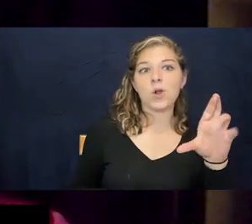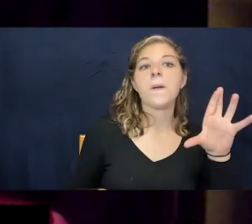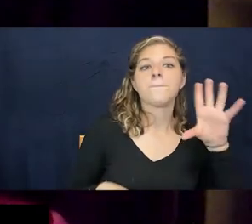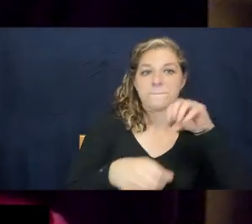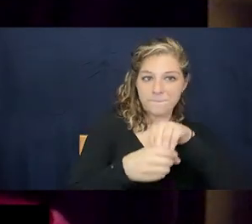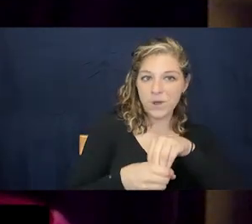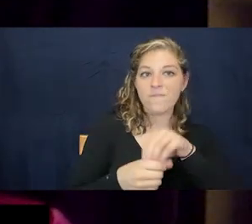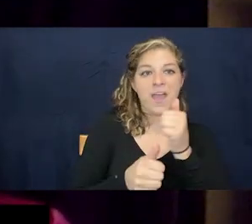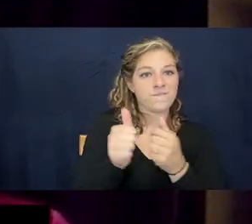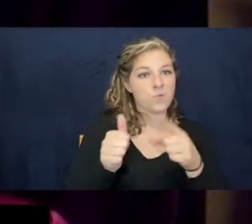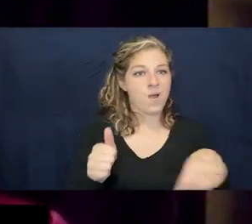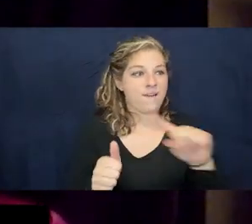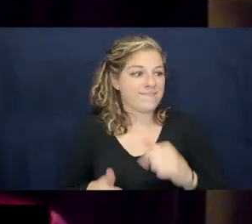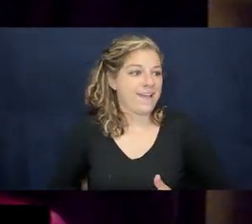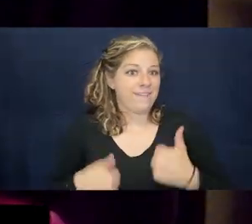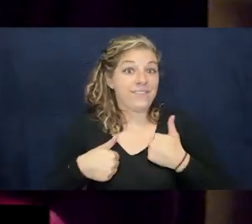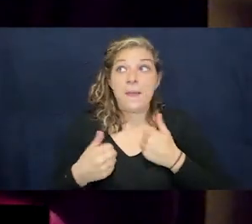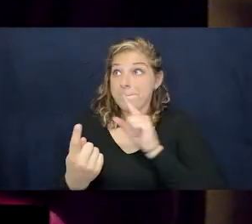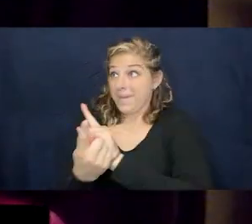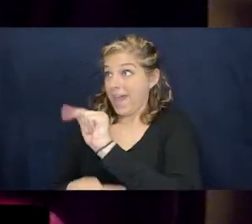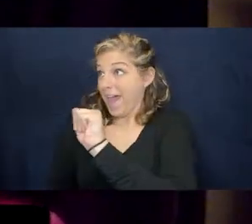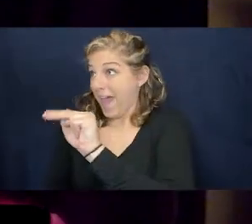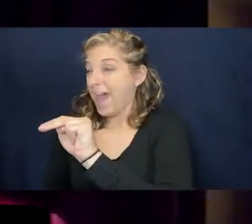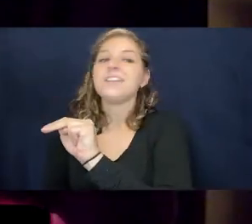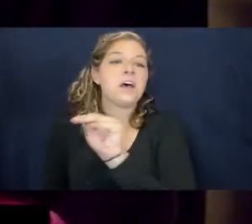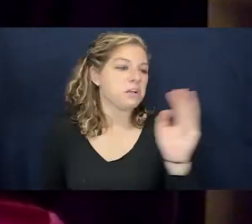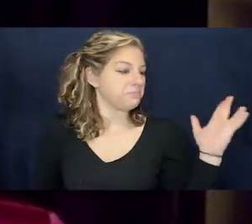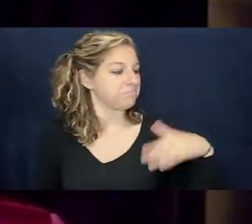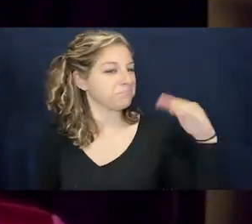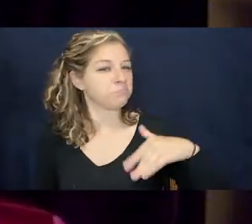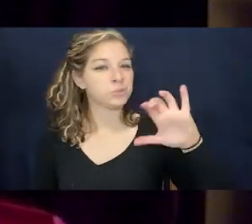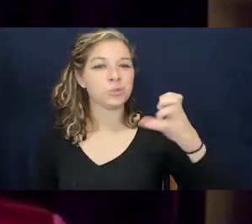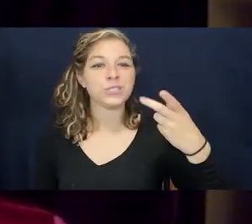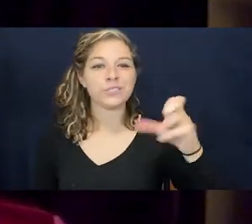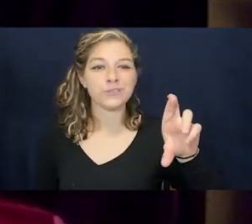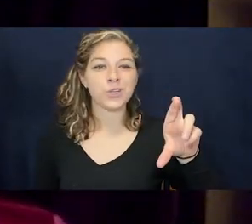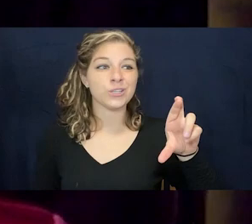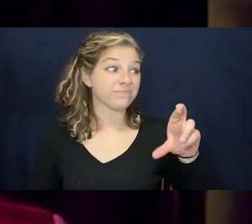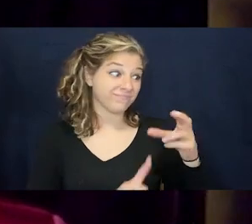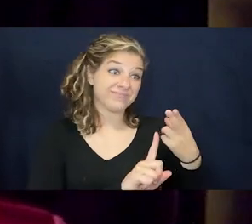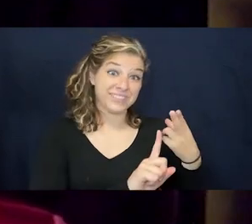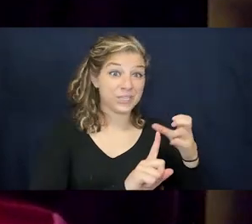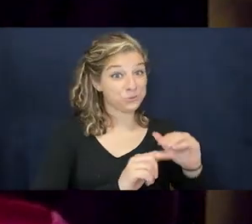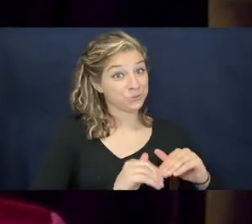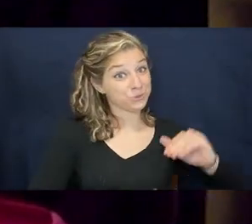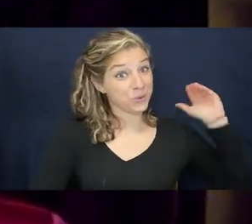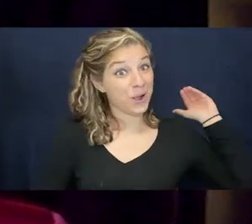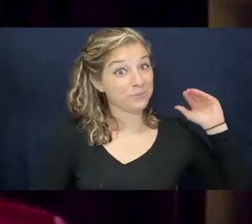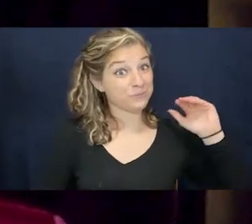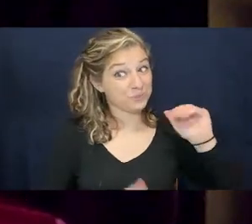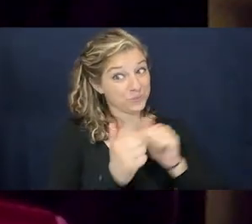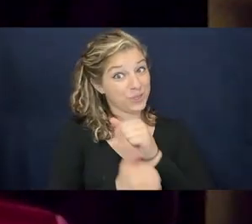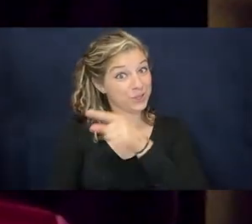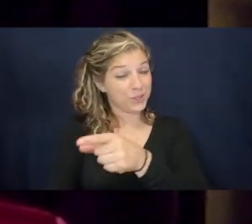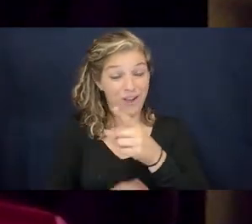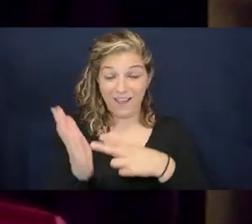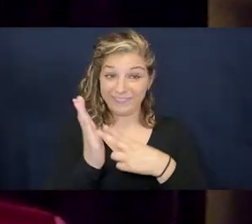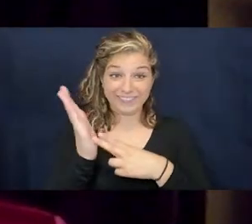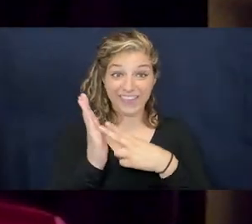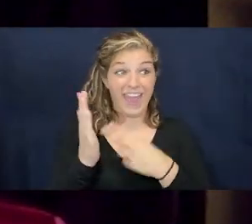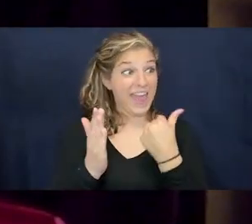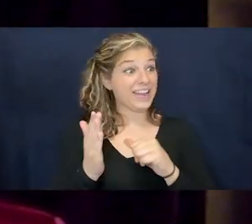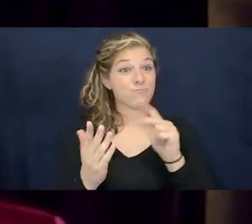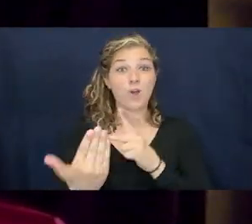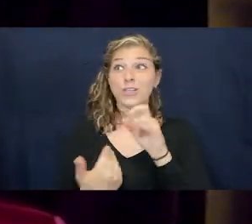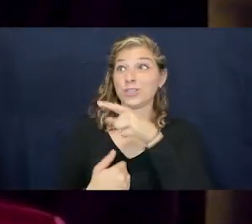passionate advocate, and Christopher became part of everyone's lives who had the pleasure of working with her. He truly grew up